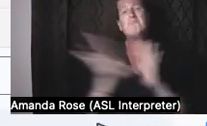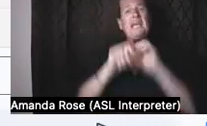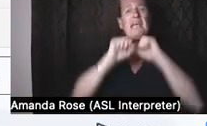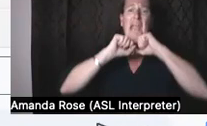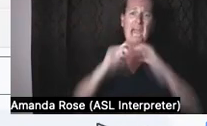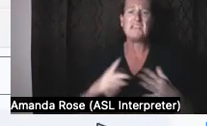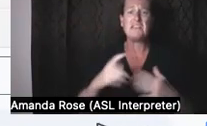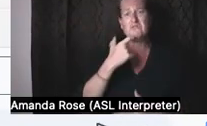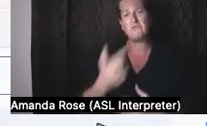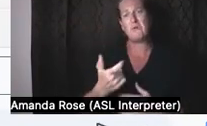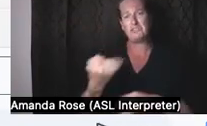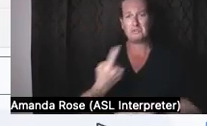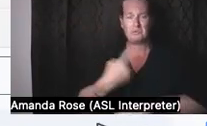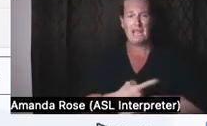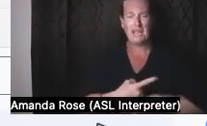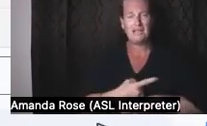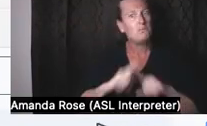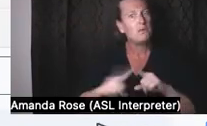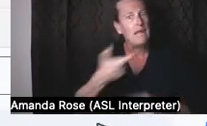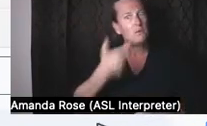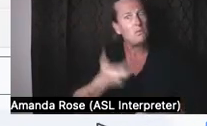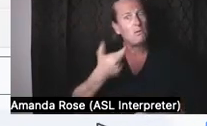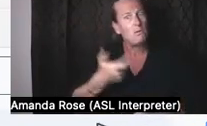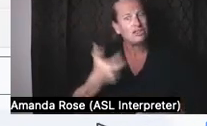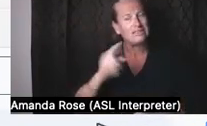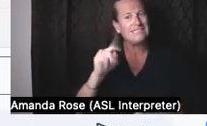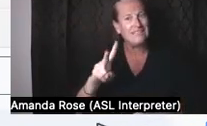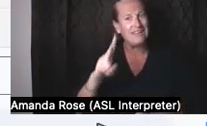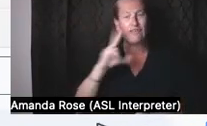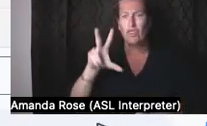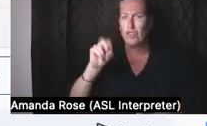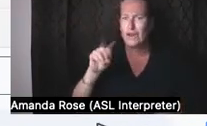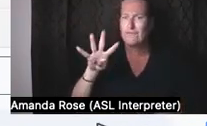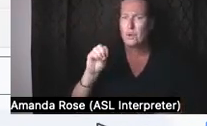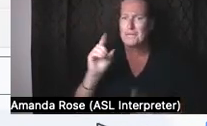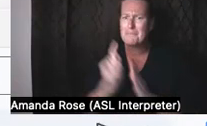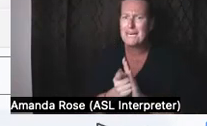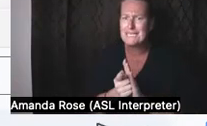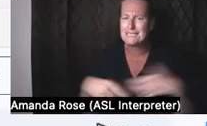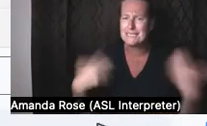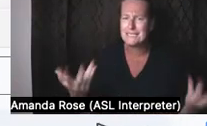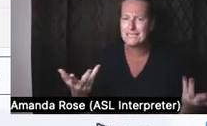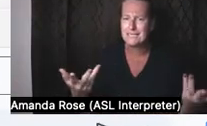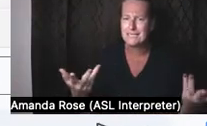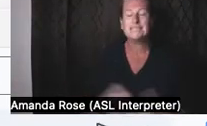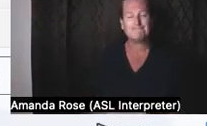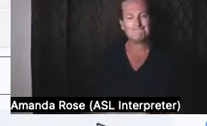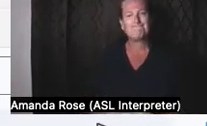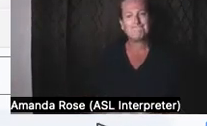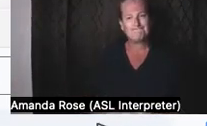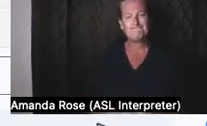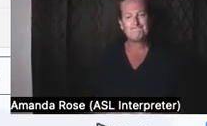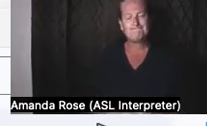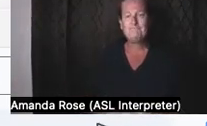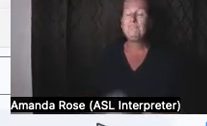today, but they've been watching TV for the 30, 40 minutes." Yeah. Mm-hmm. Yep. So I try to bring